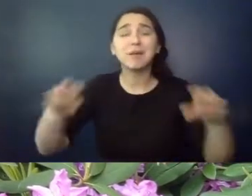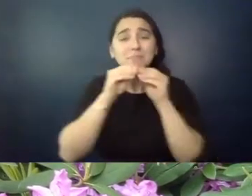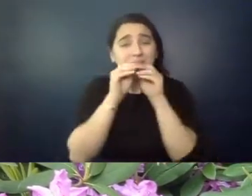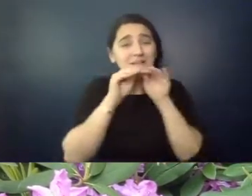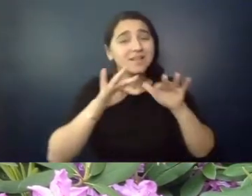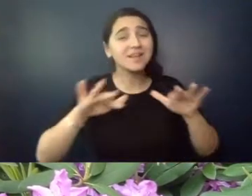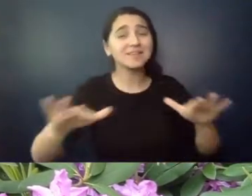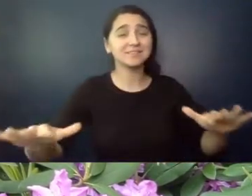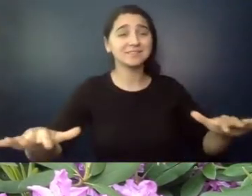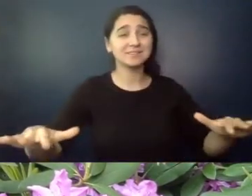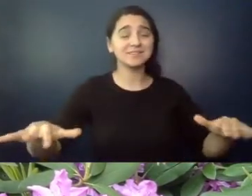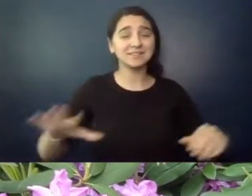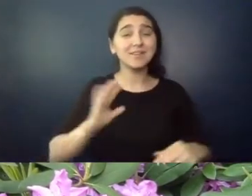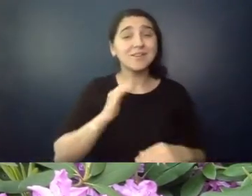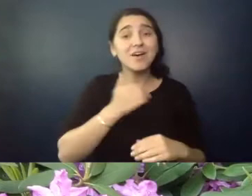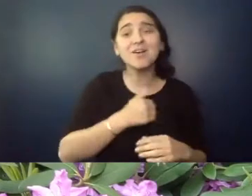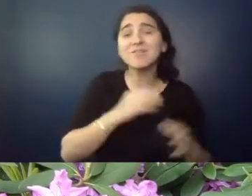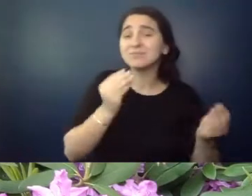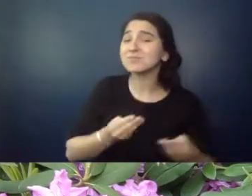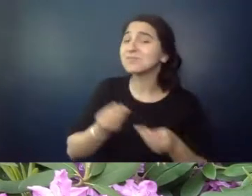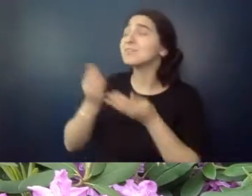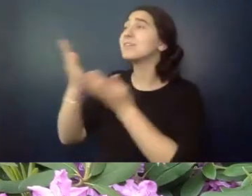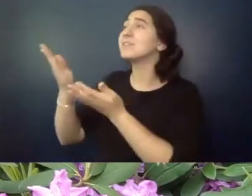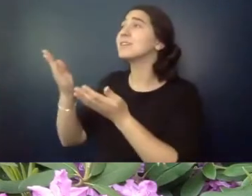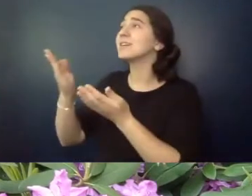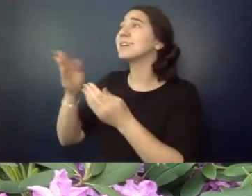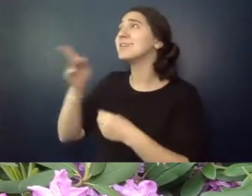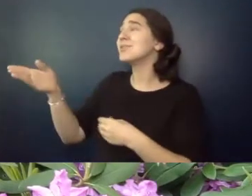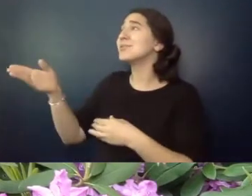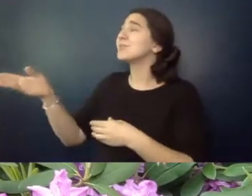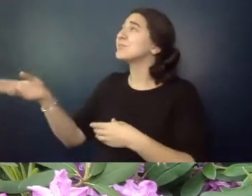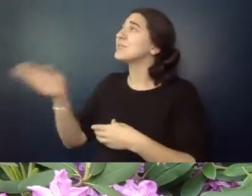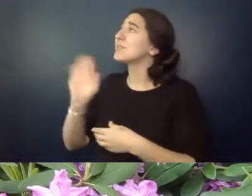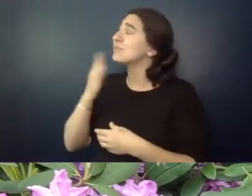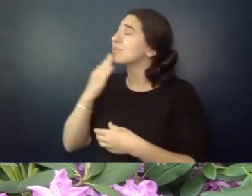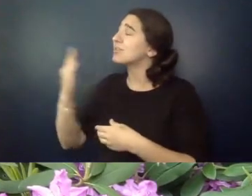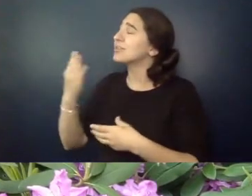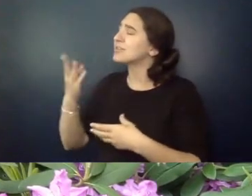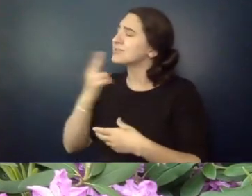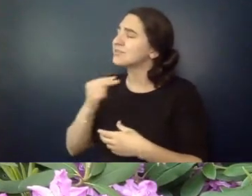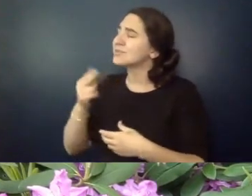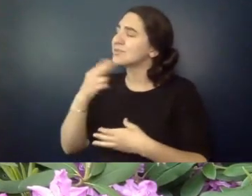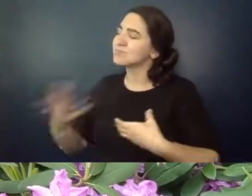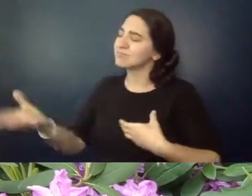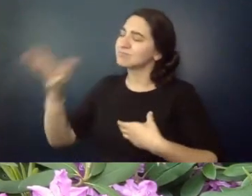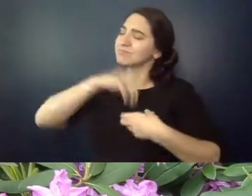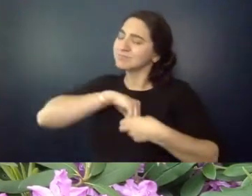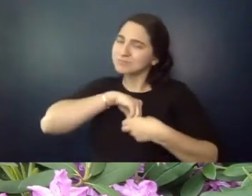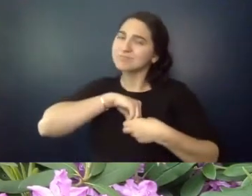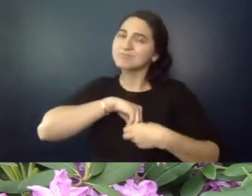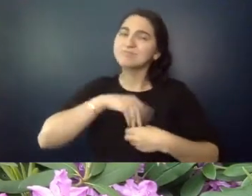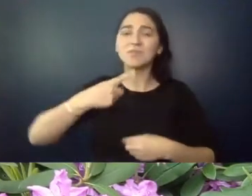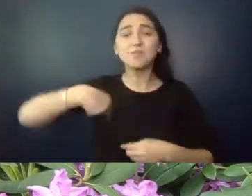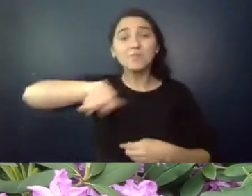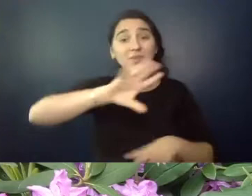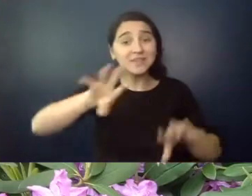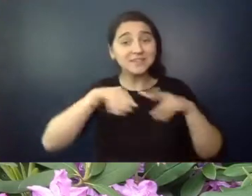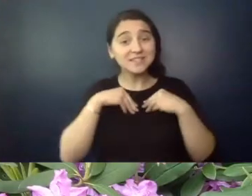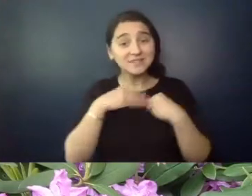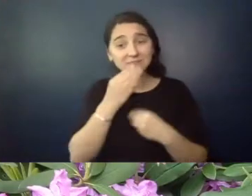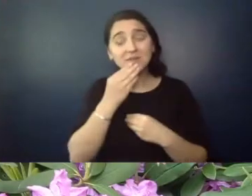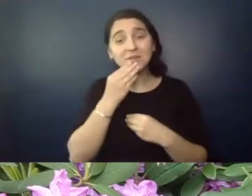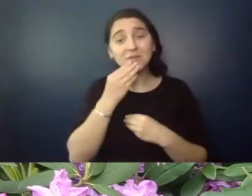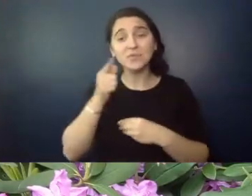offerings, that you fill us with your goodness and sweetness as we receive this meal that you first shared with